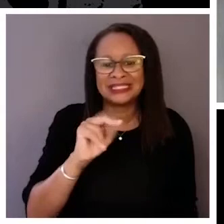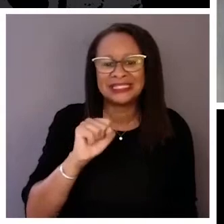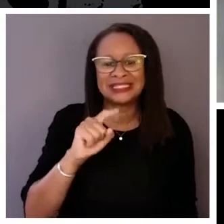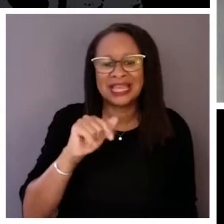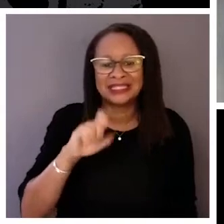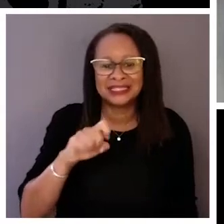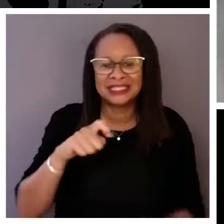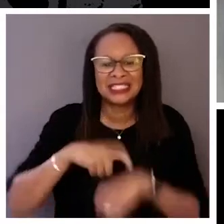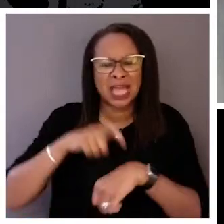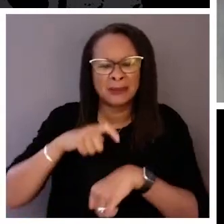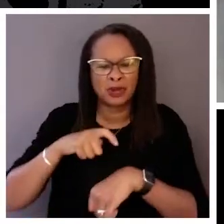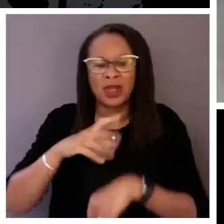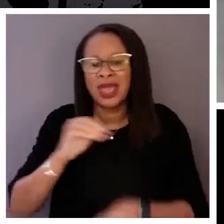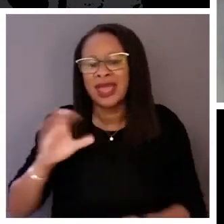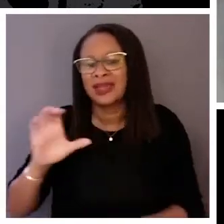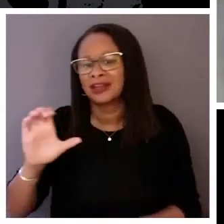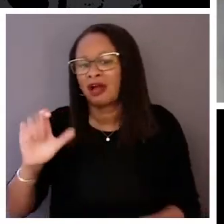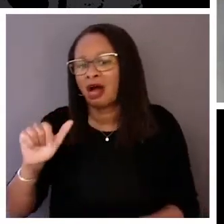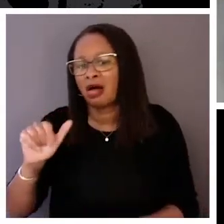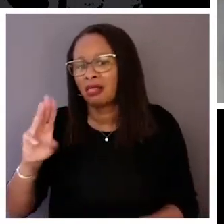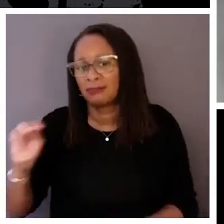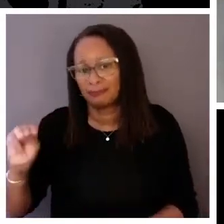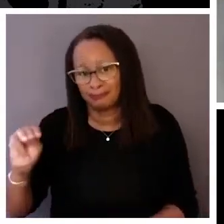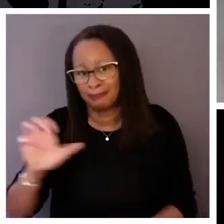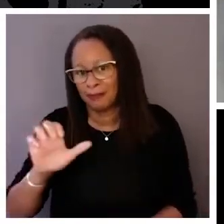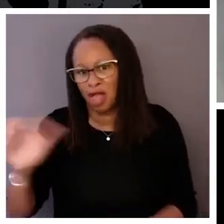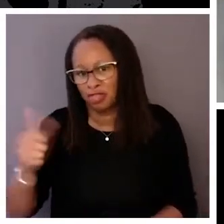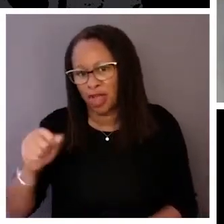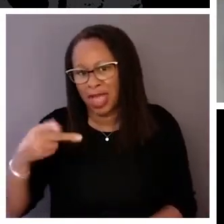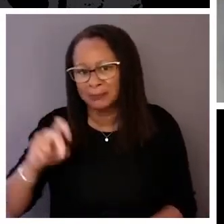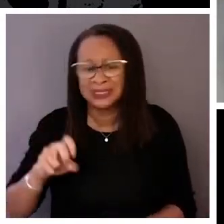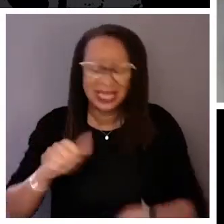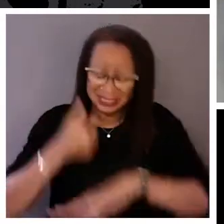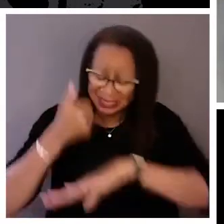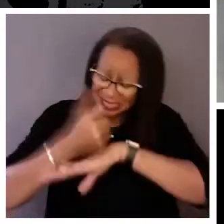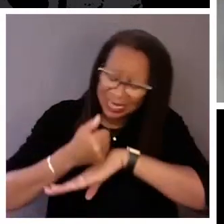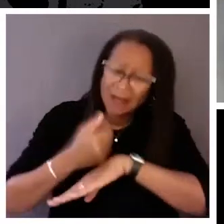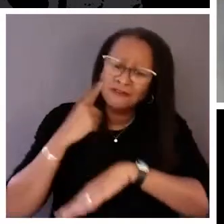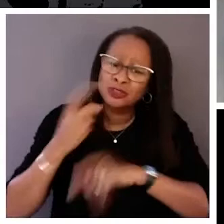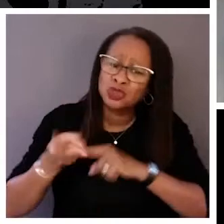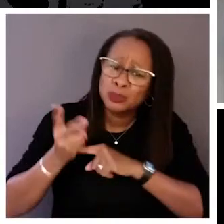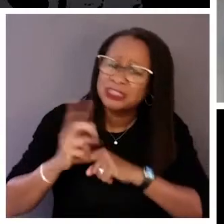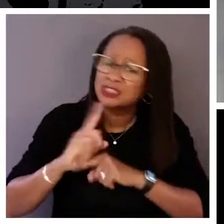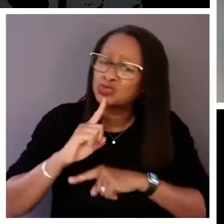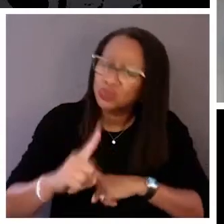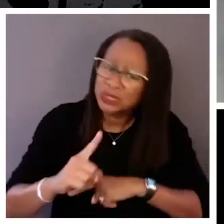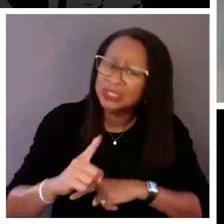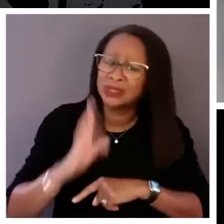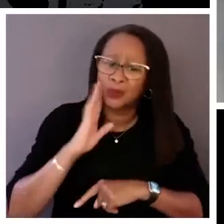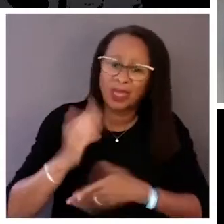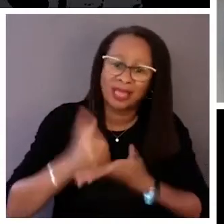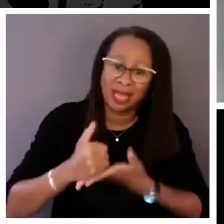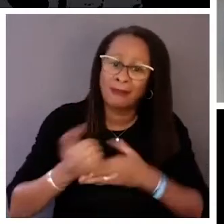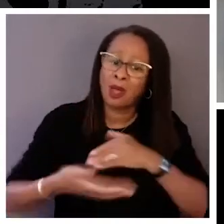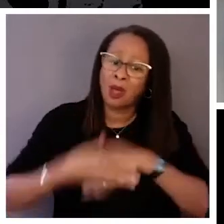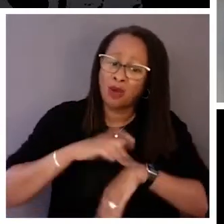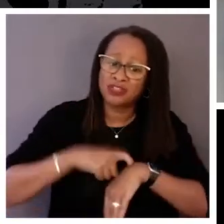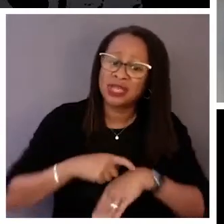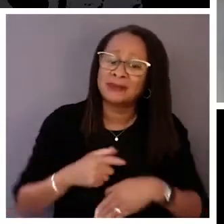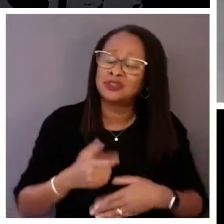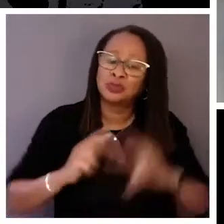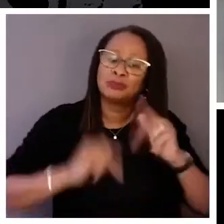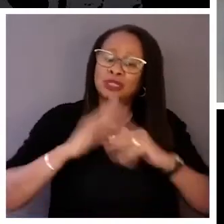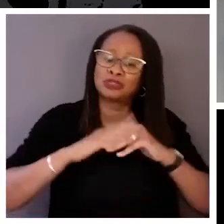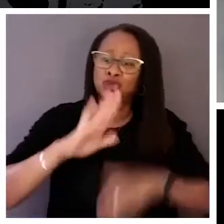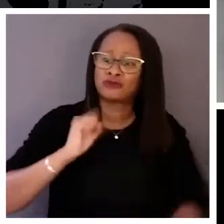Calm. You can just start for 2 minutes. Just start for 2 minutes. Just set it for 2 minutes. It really, really helps over time to build